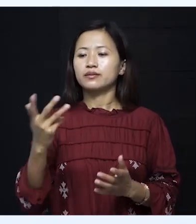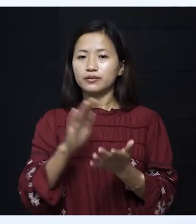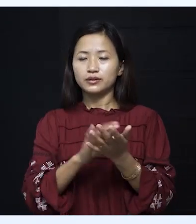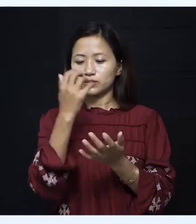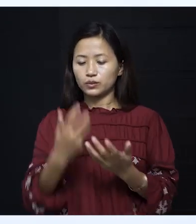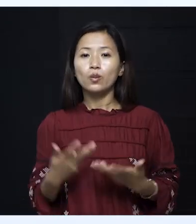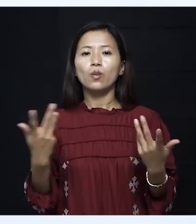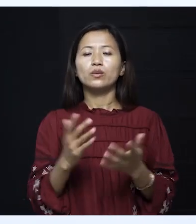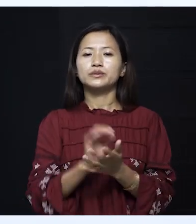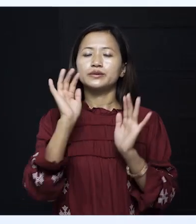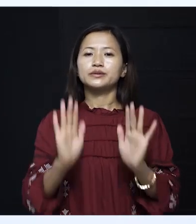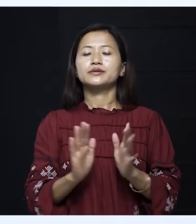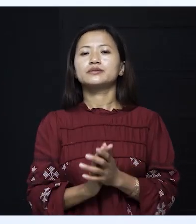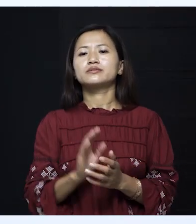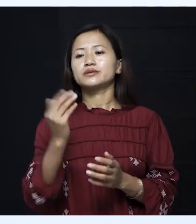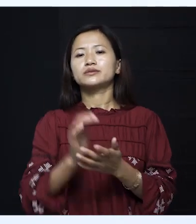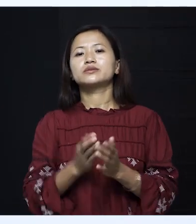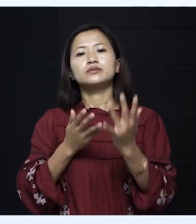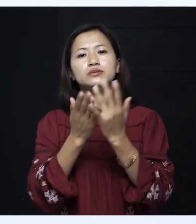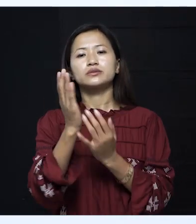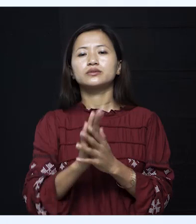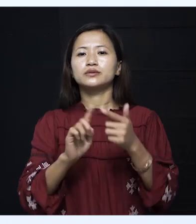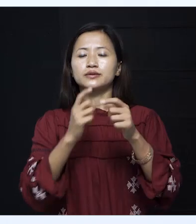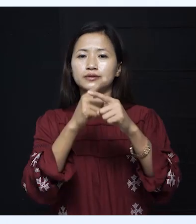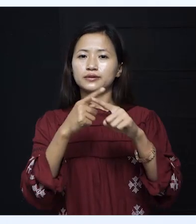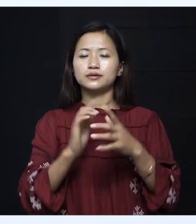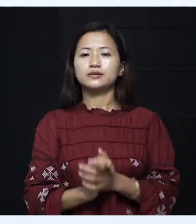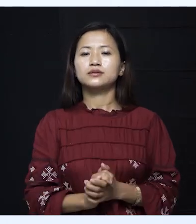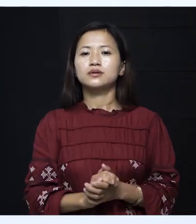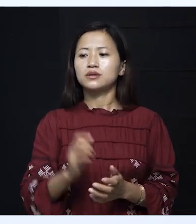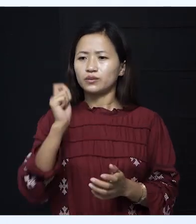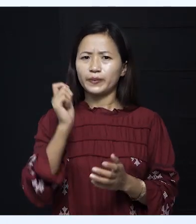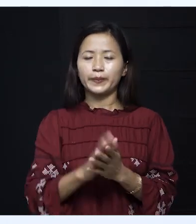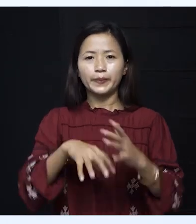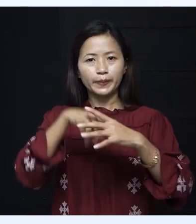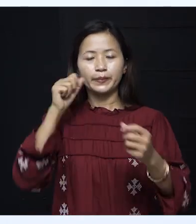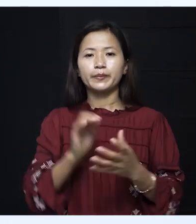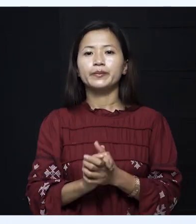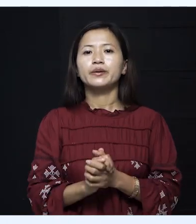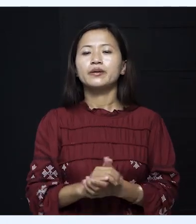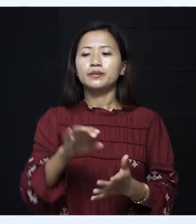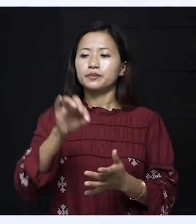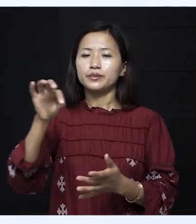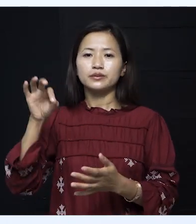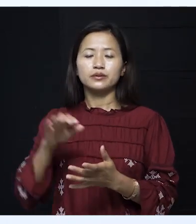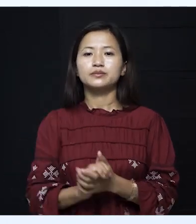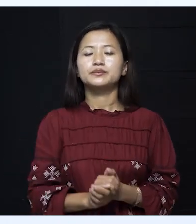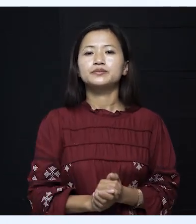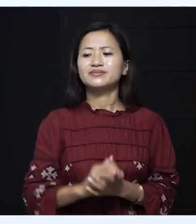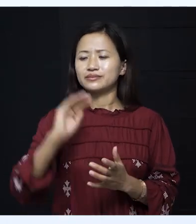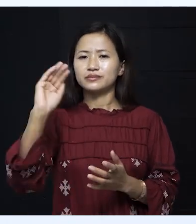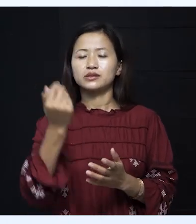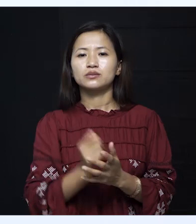here. And I hope you would take some time to go through your exercises and work it out. We have picked up